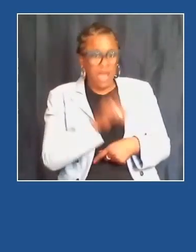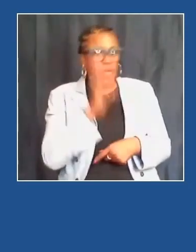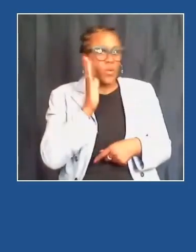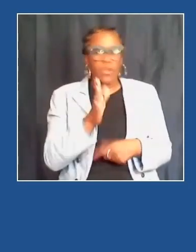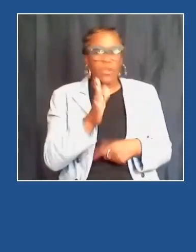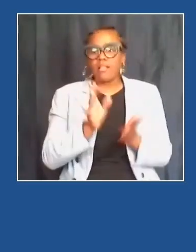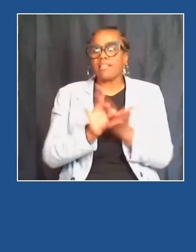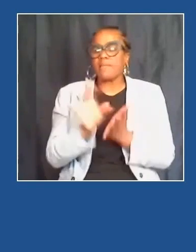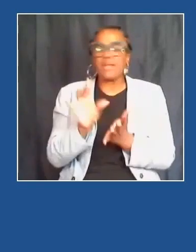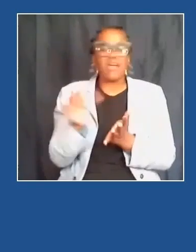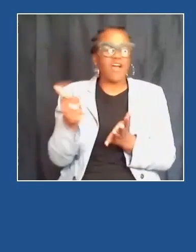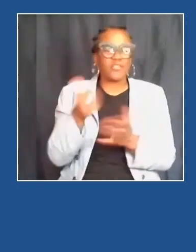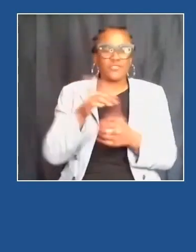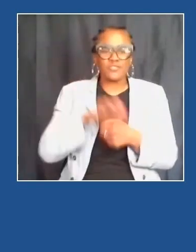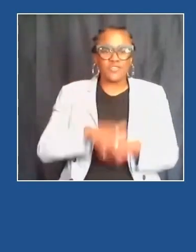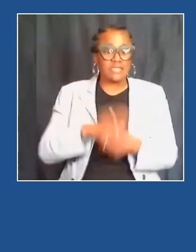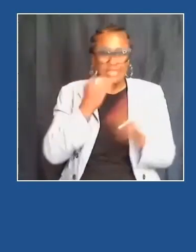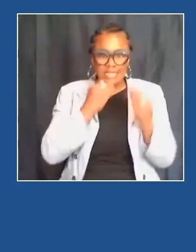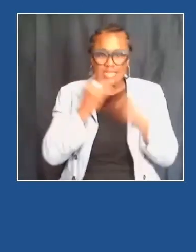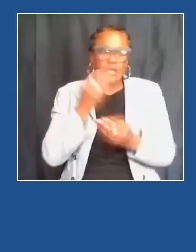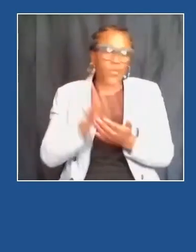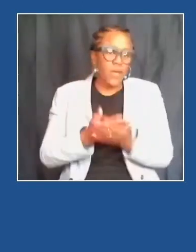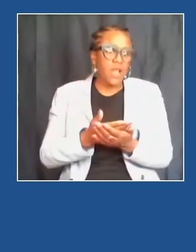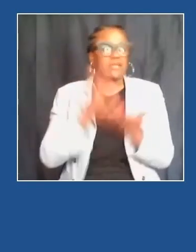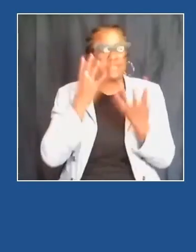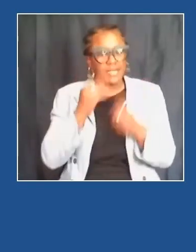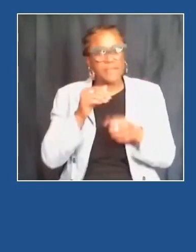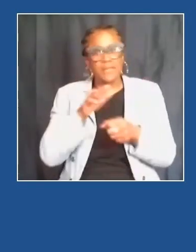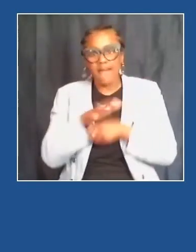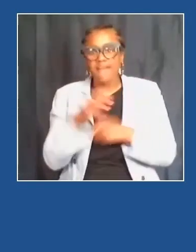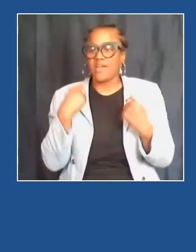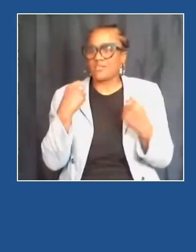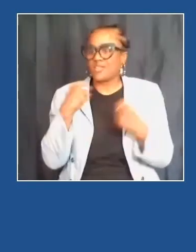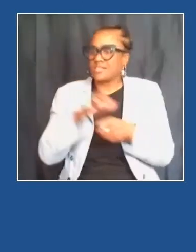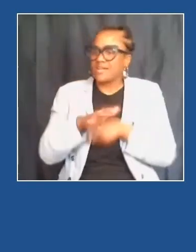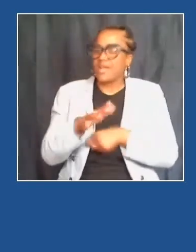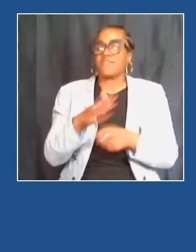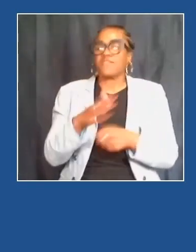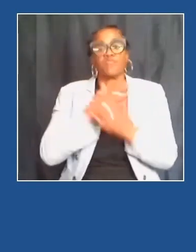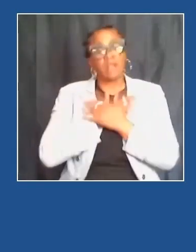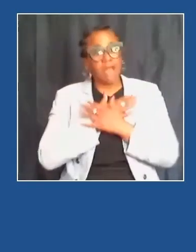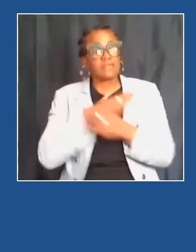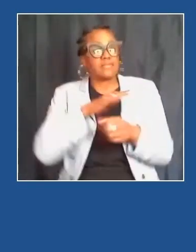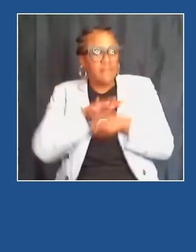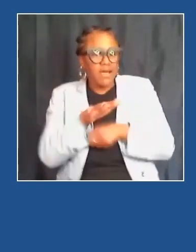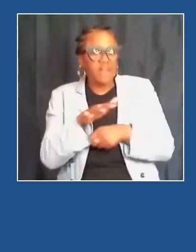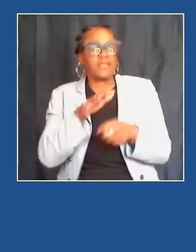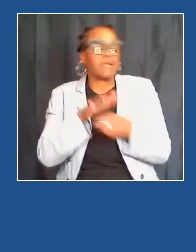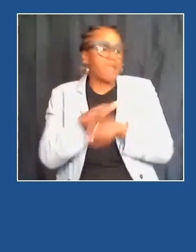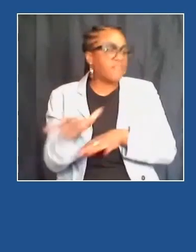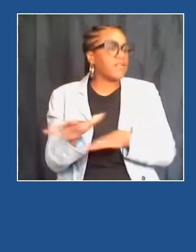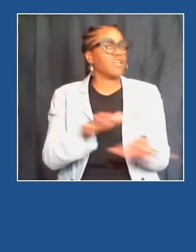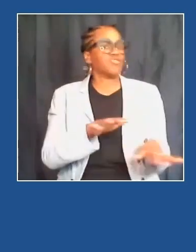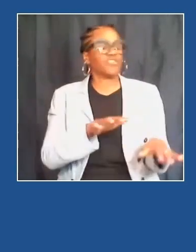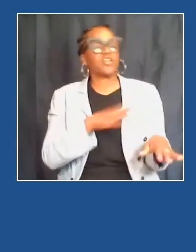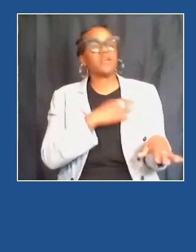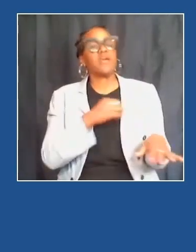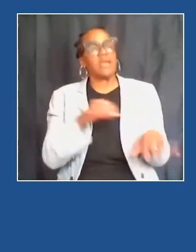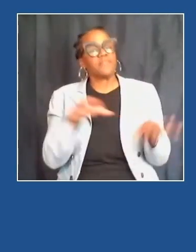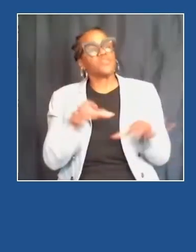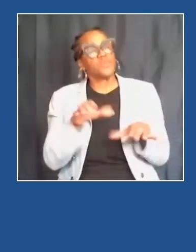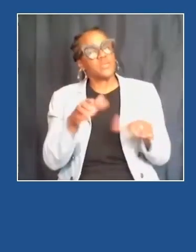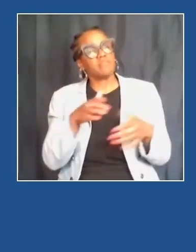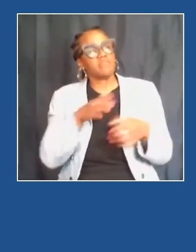well, sleeping enough, exercising enough, getting enough relaxation, enough leisure, and doing enough